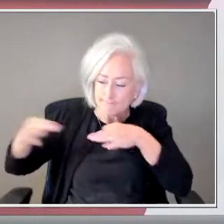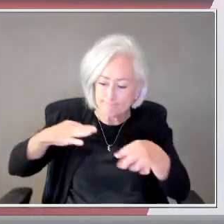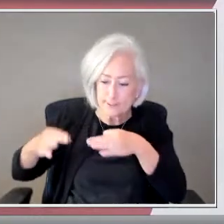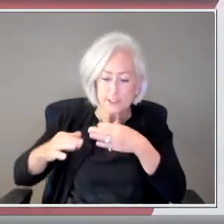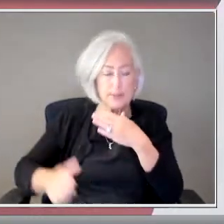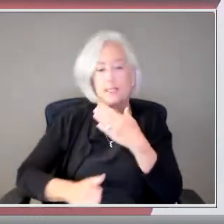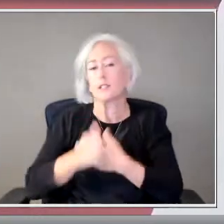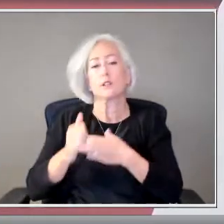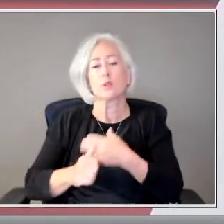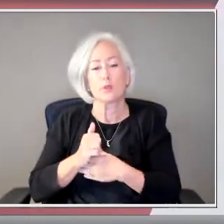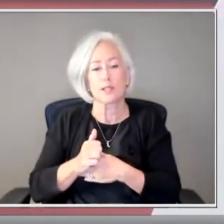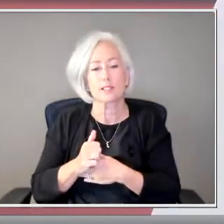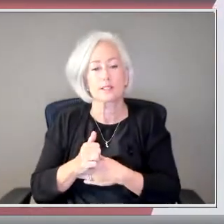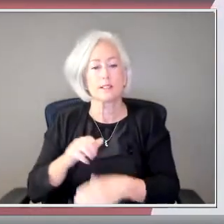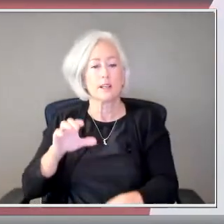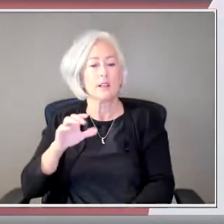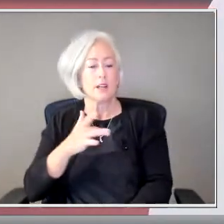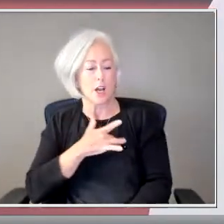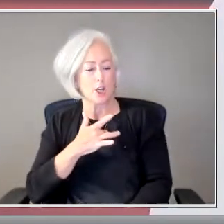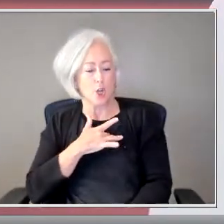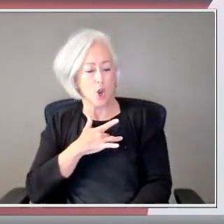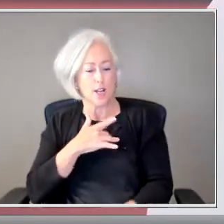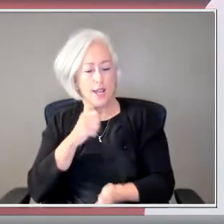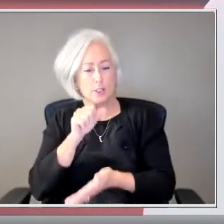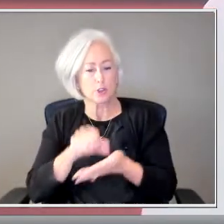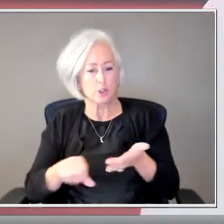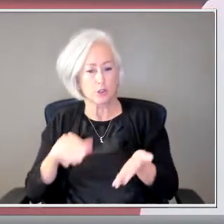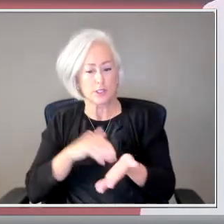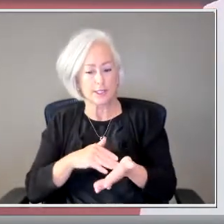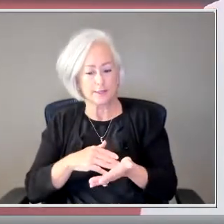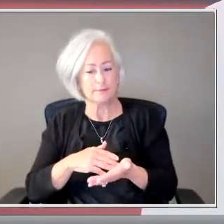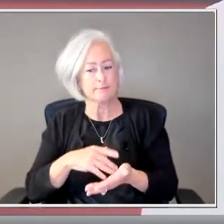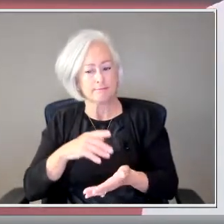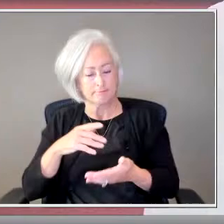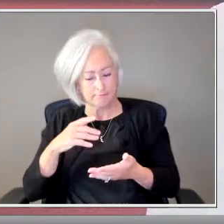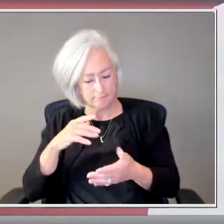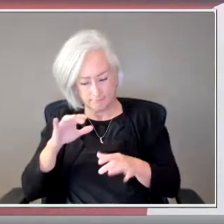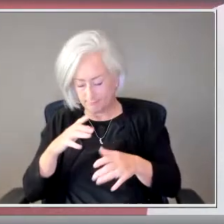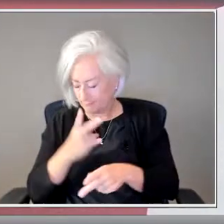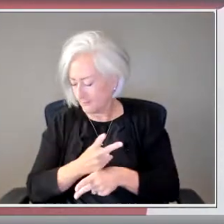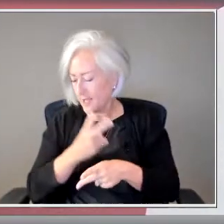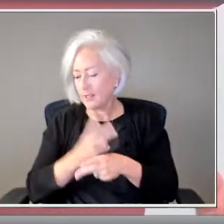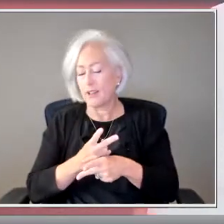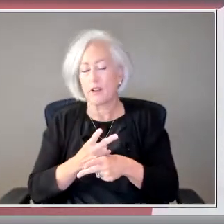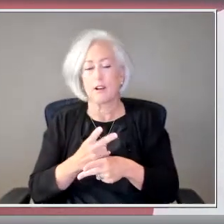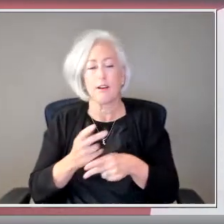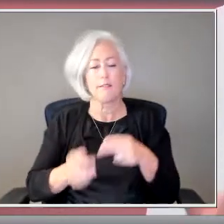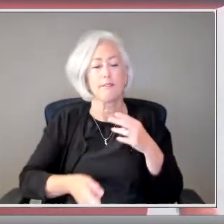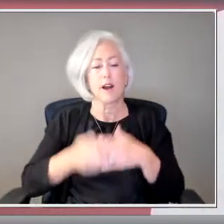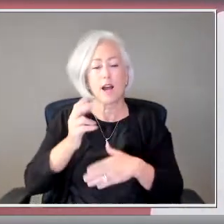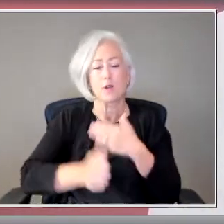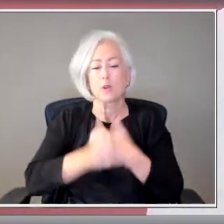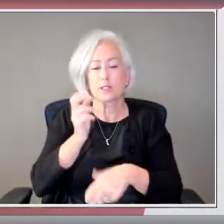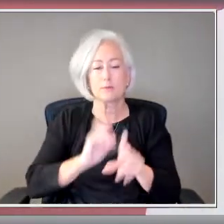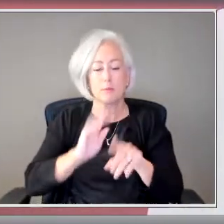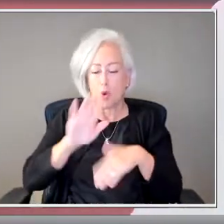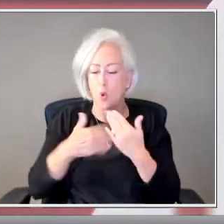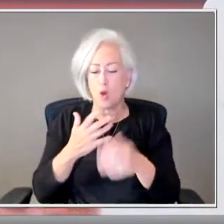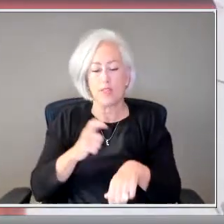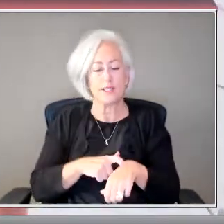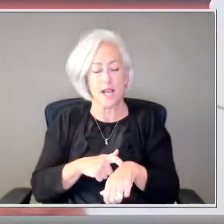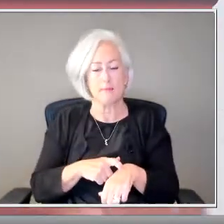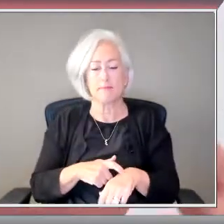care of high-risk people all the time. She just said, do it. You know, she knew what I was talking about. You're talking about risk versus